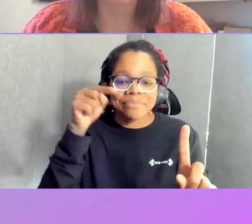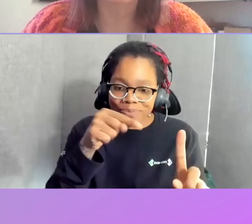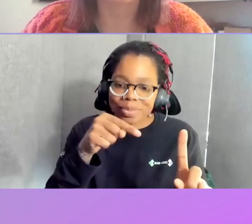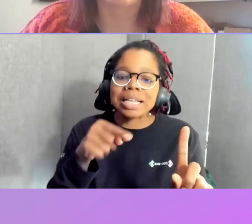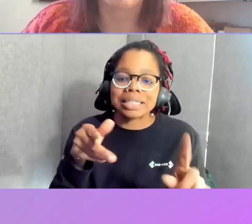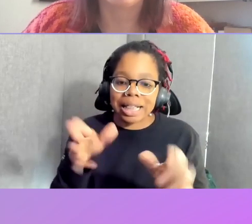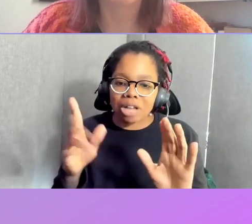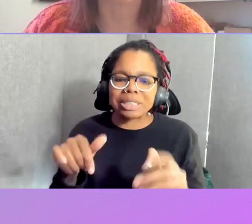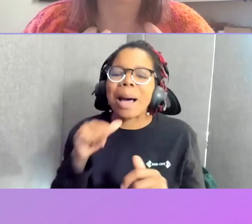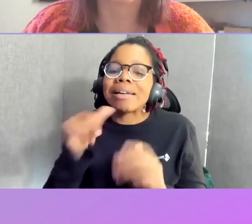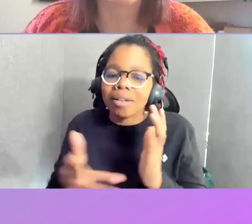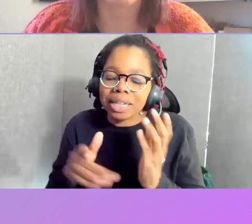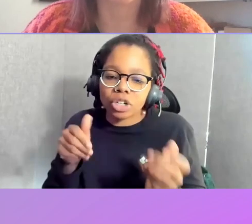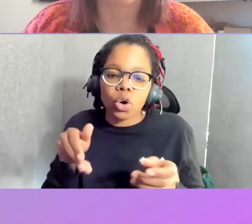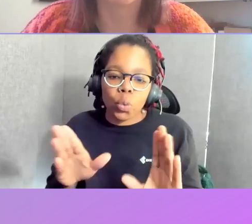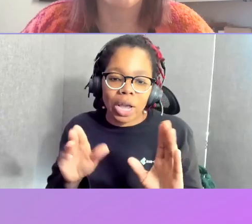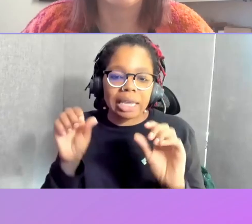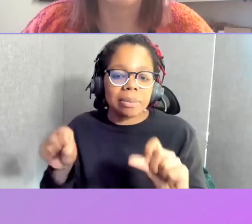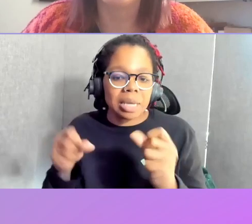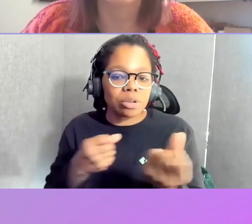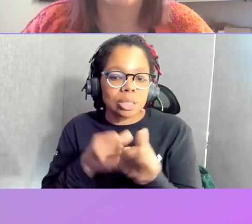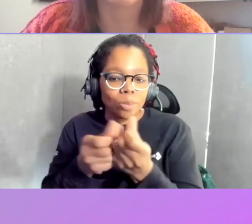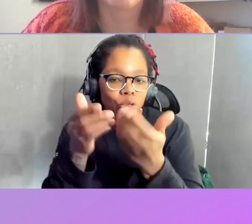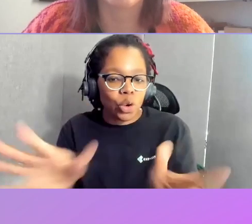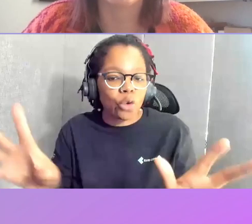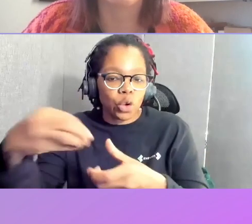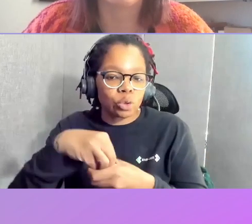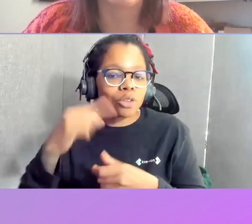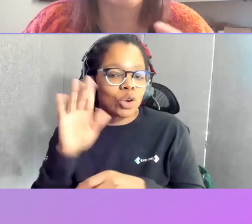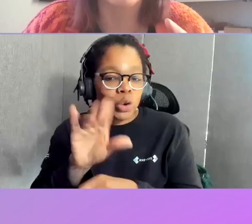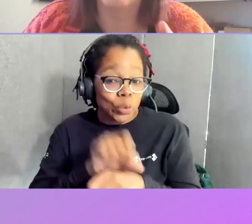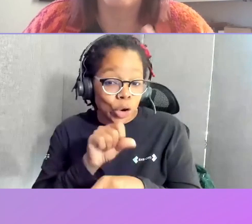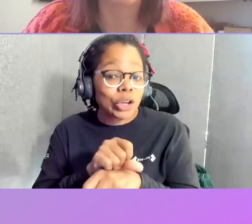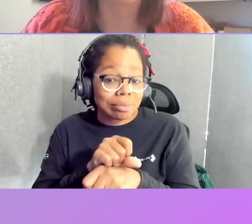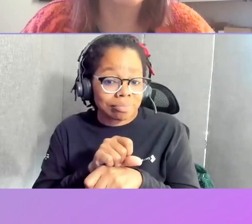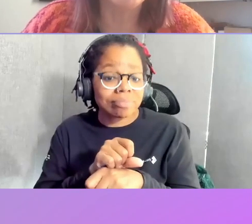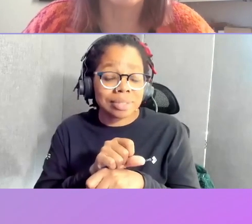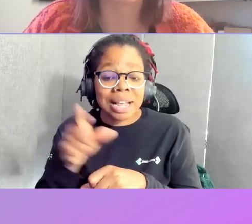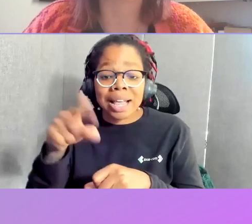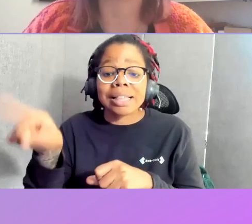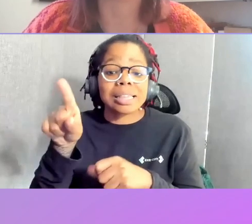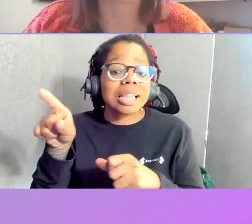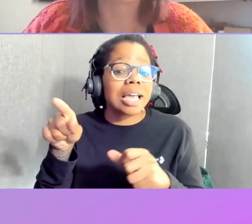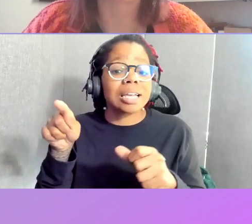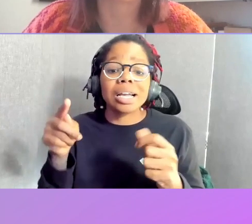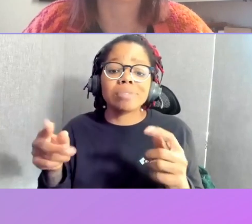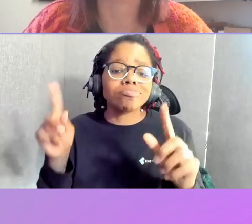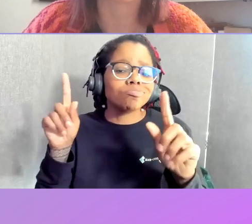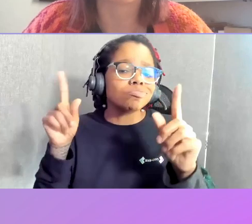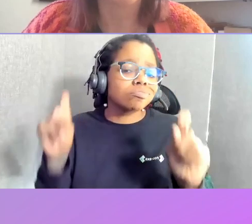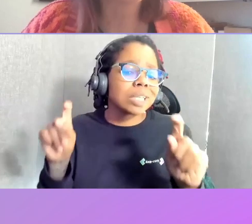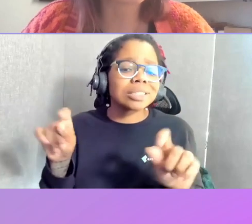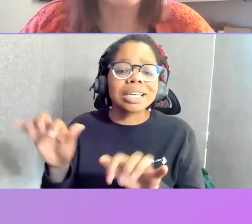a non-technical way to be able to support the overall inclusion of your work by having them run through keyboard accessibility testing,